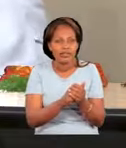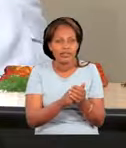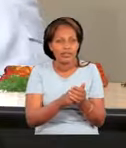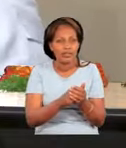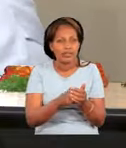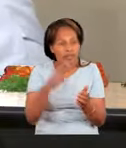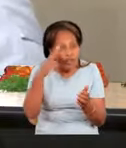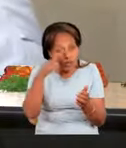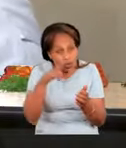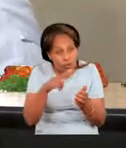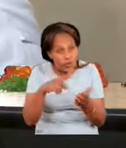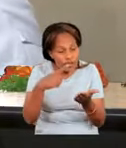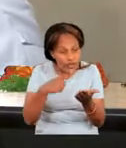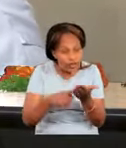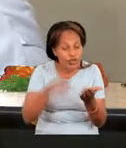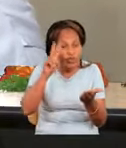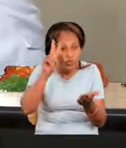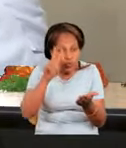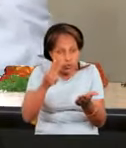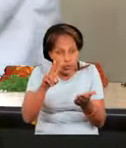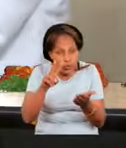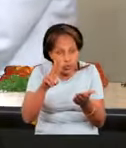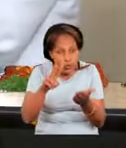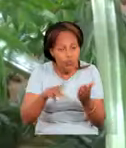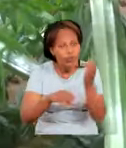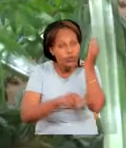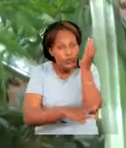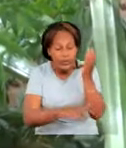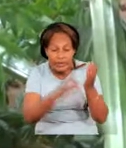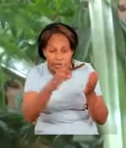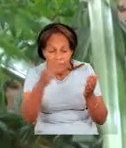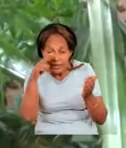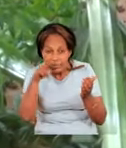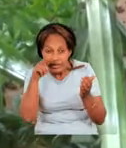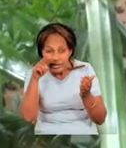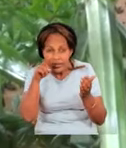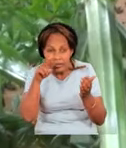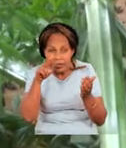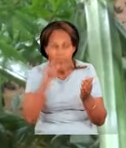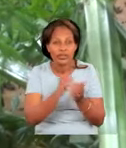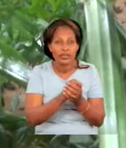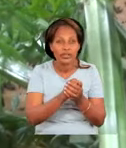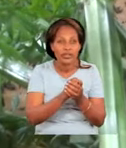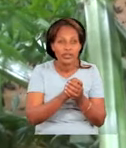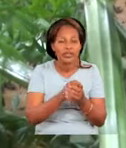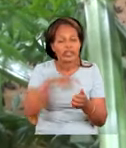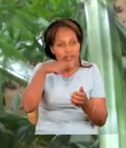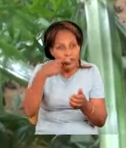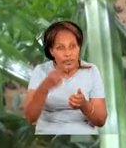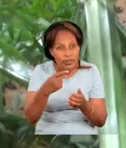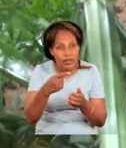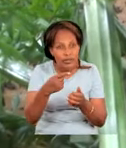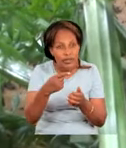Look at these two roots carefully and tell me